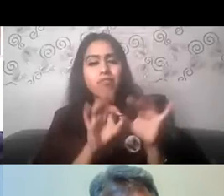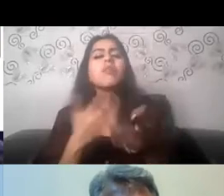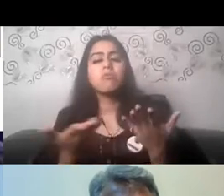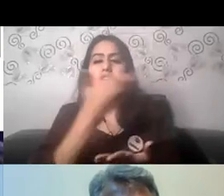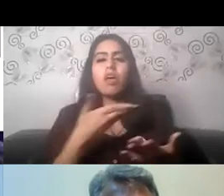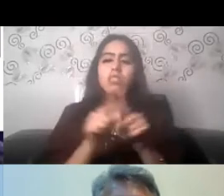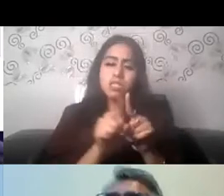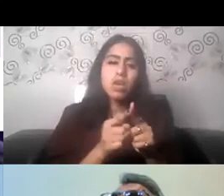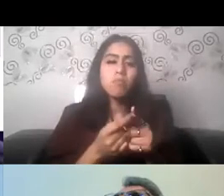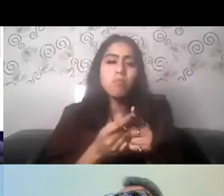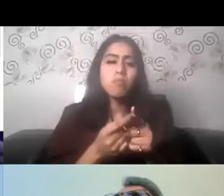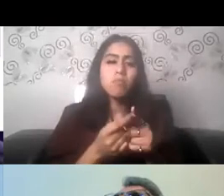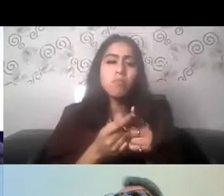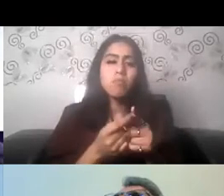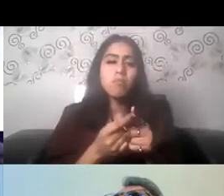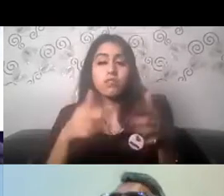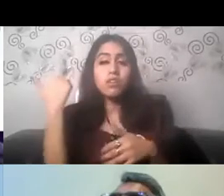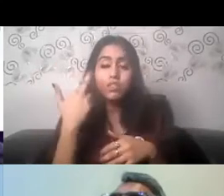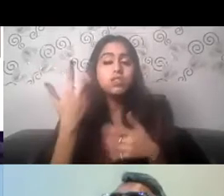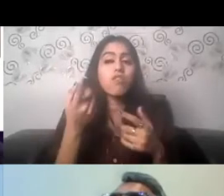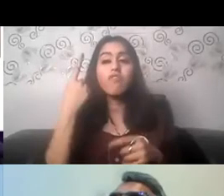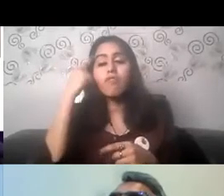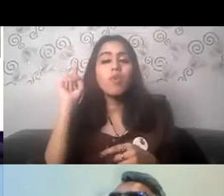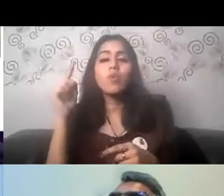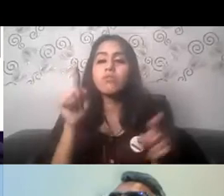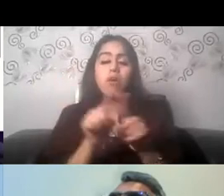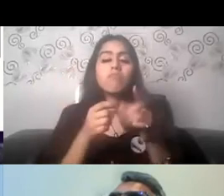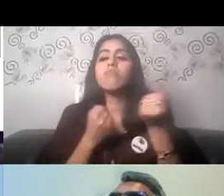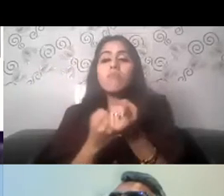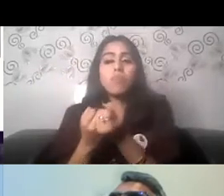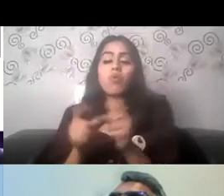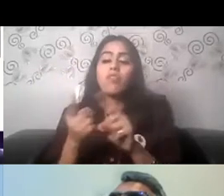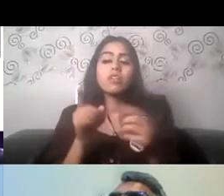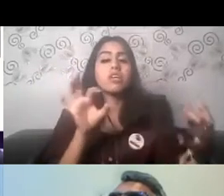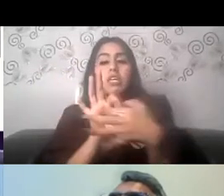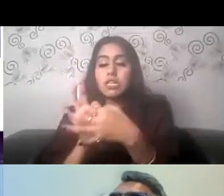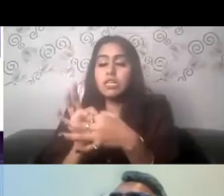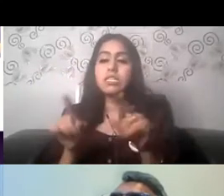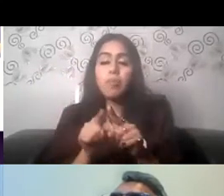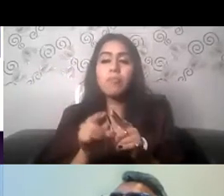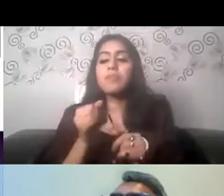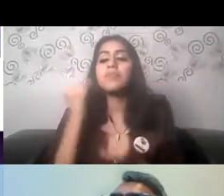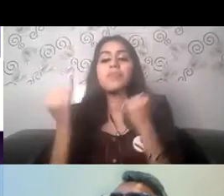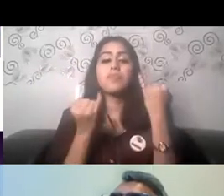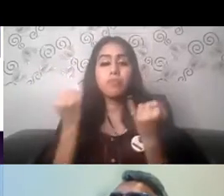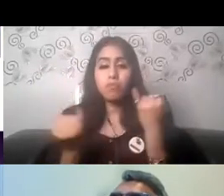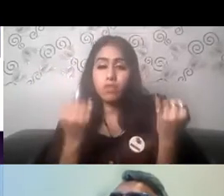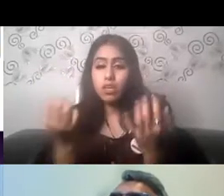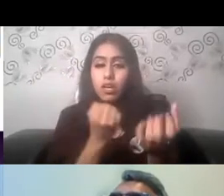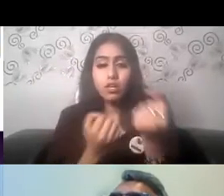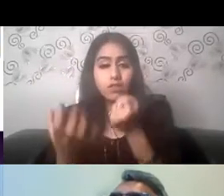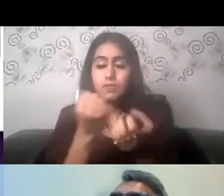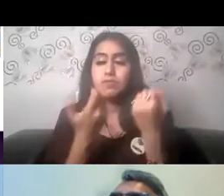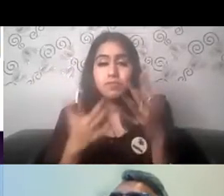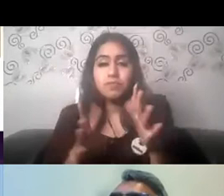who had to support. And when we reach out to people, I'm sure they will step in, and they will